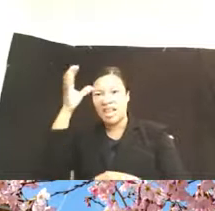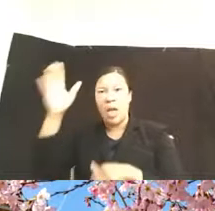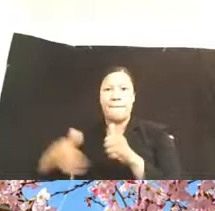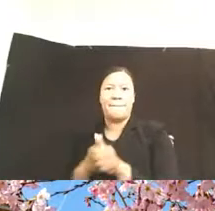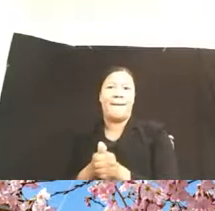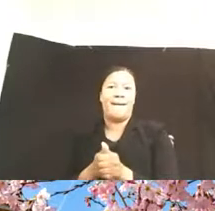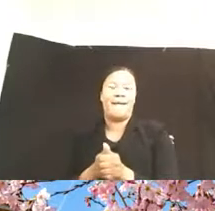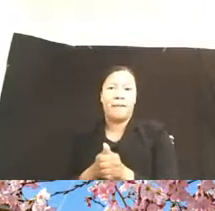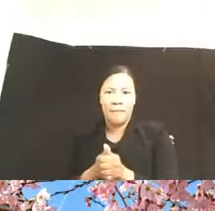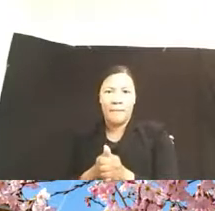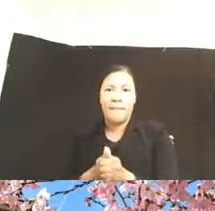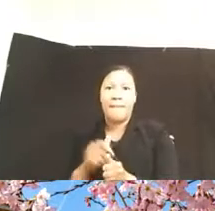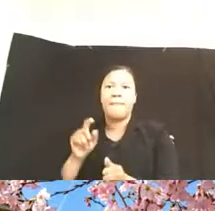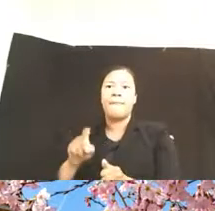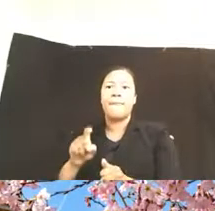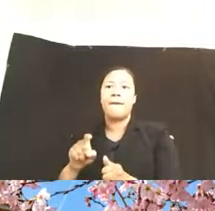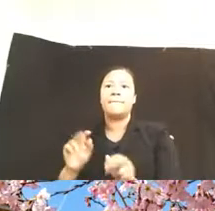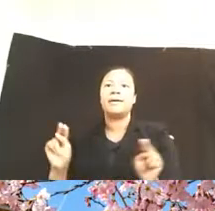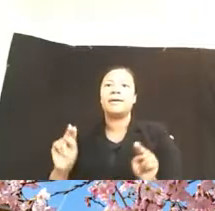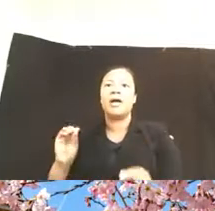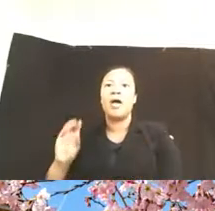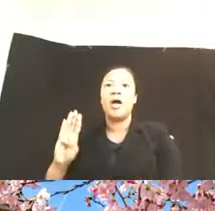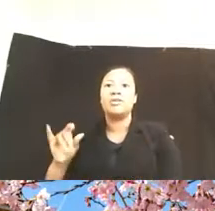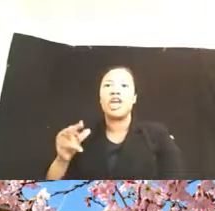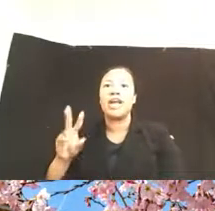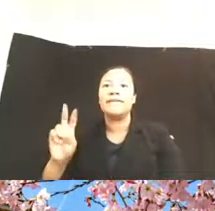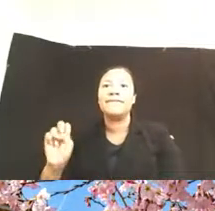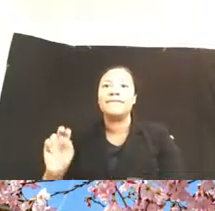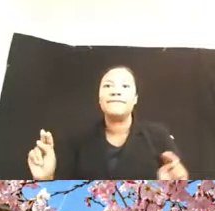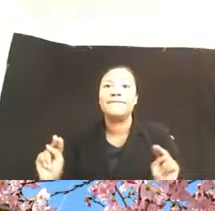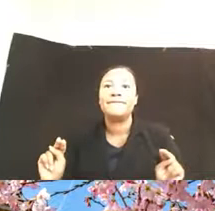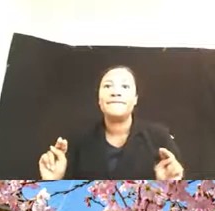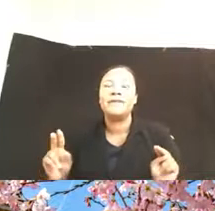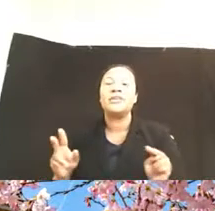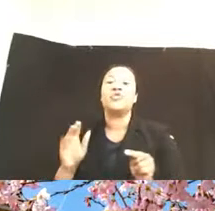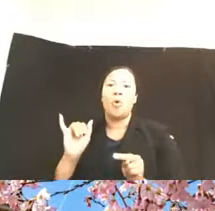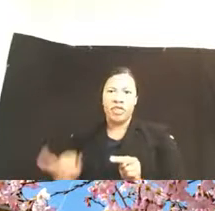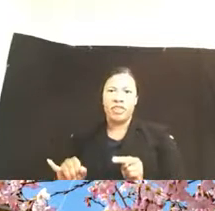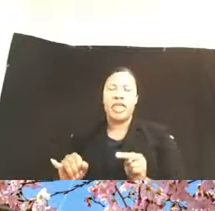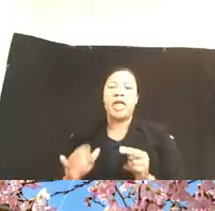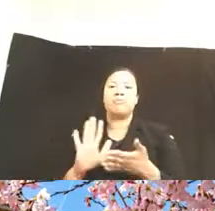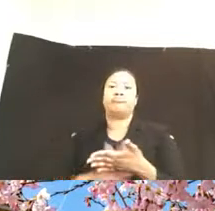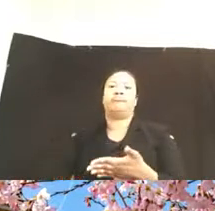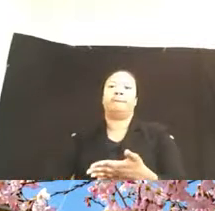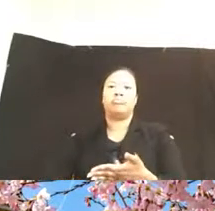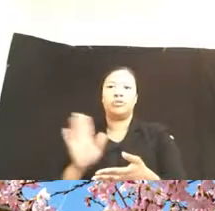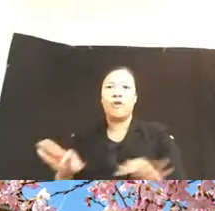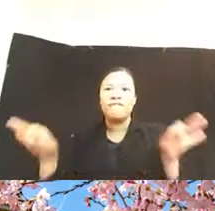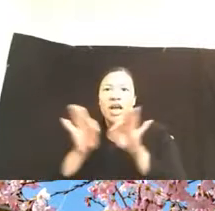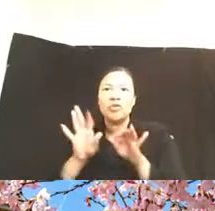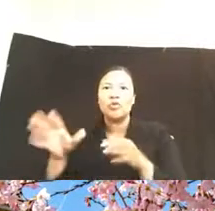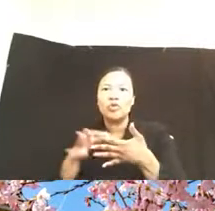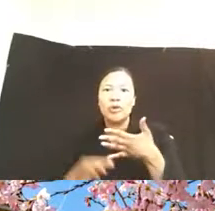of objectivity that ends up obscuring values choices, silencing voices, if not